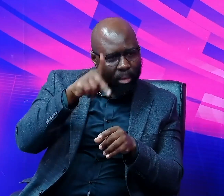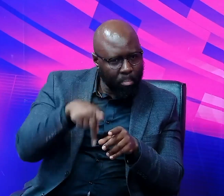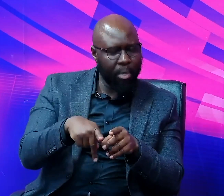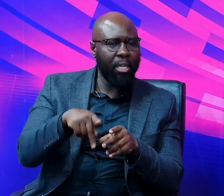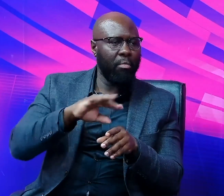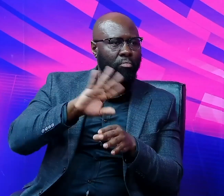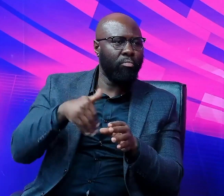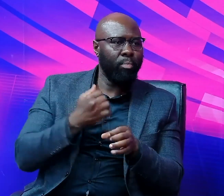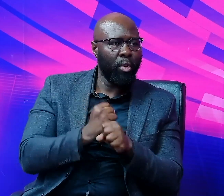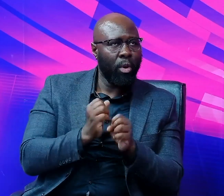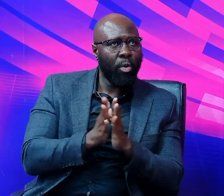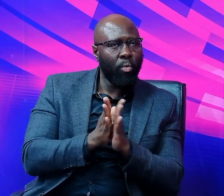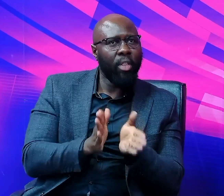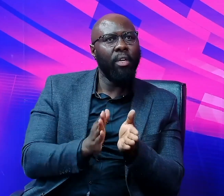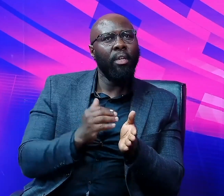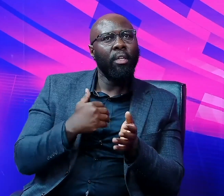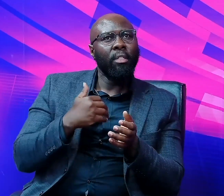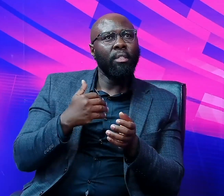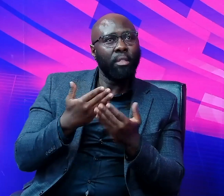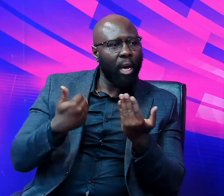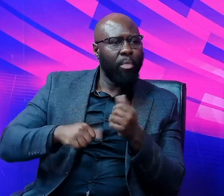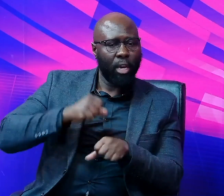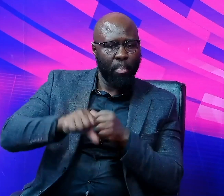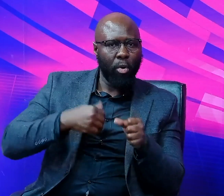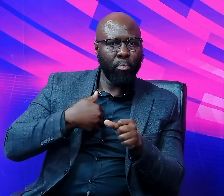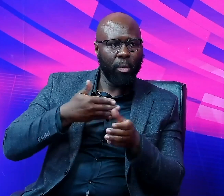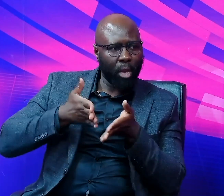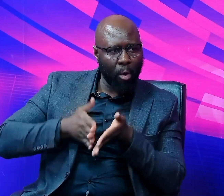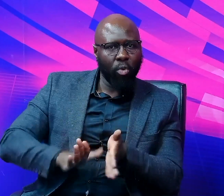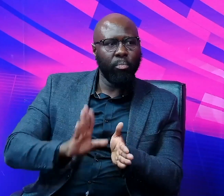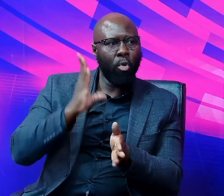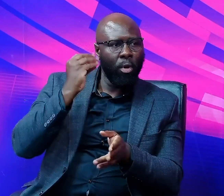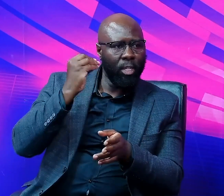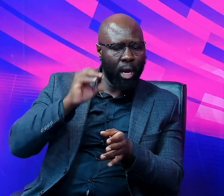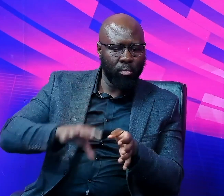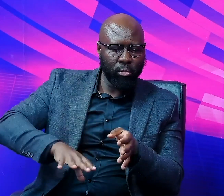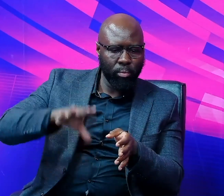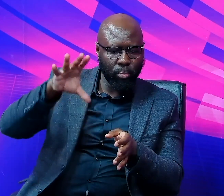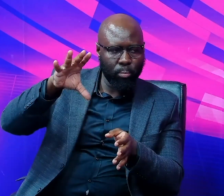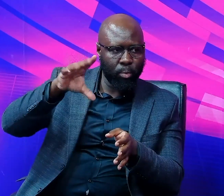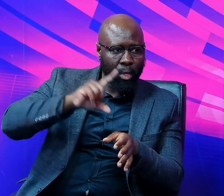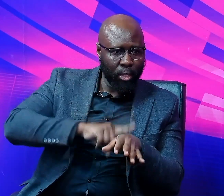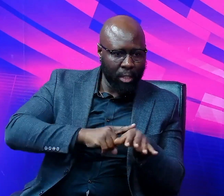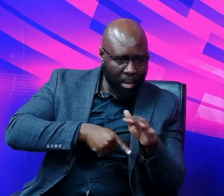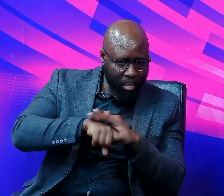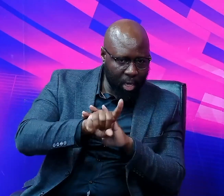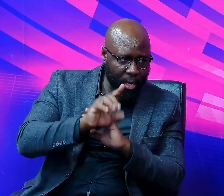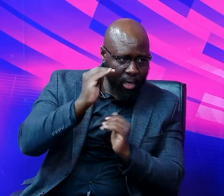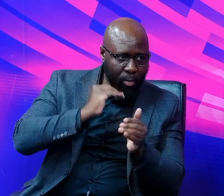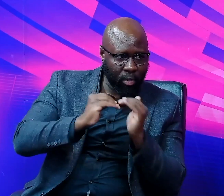is visually deaf, blind, cerebral palsy. And for me, I was born